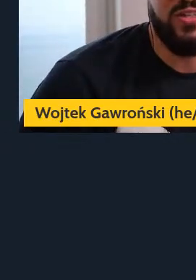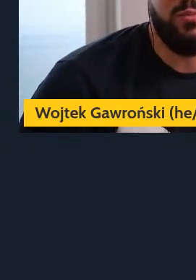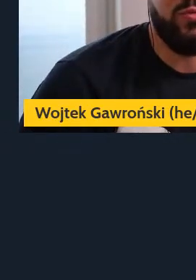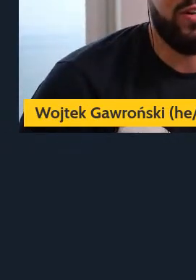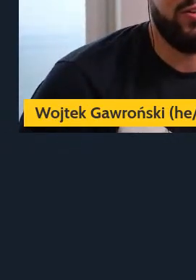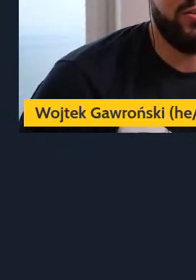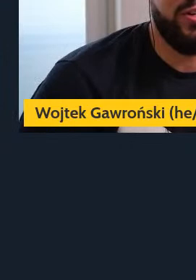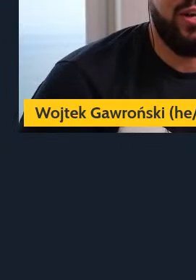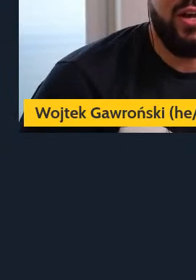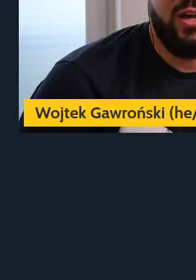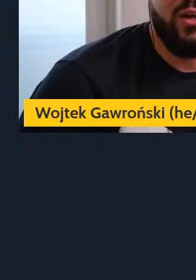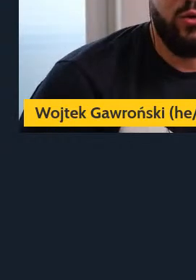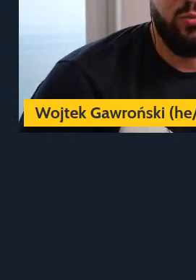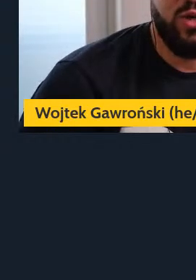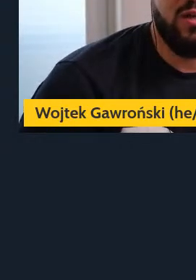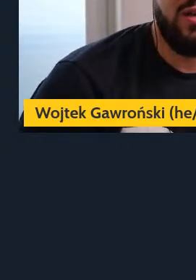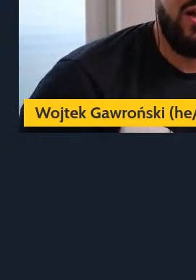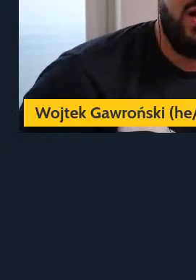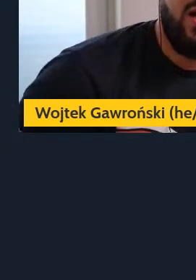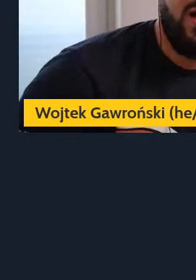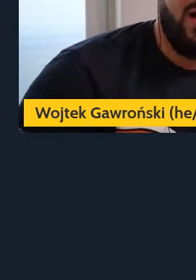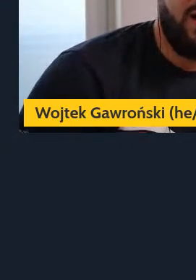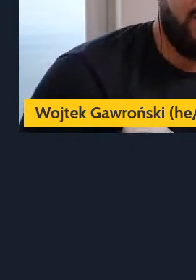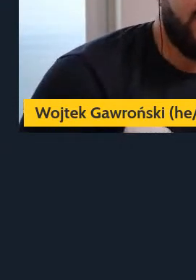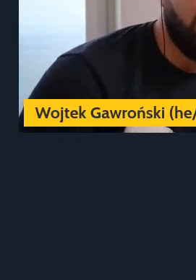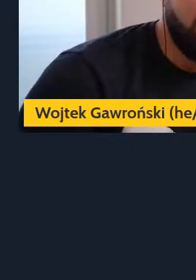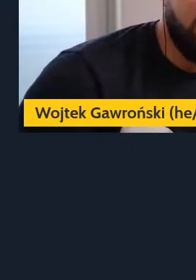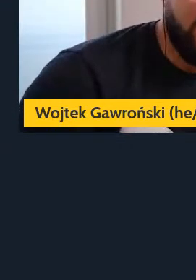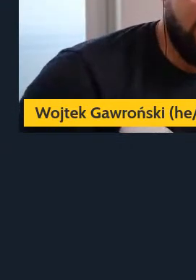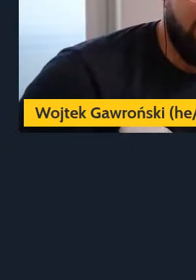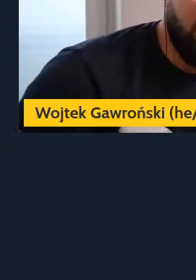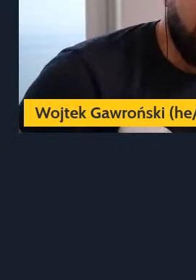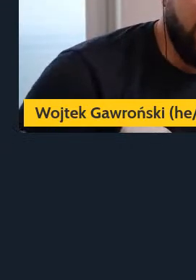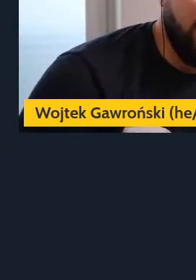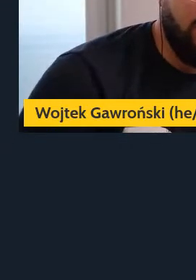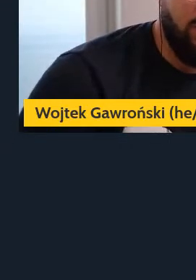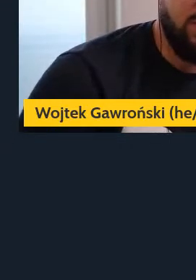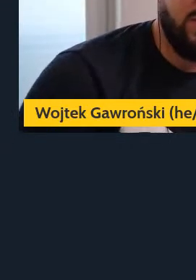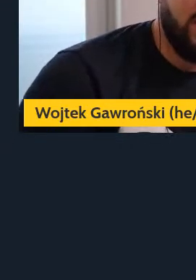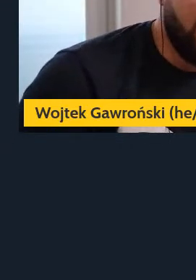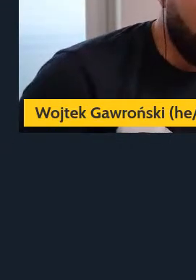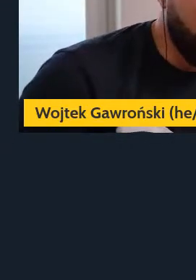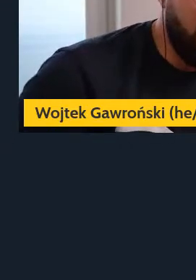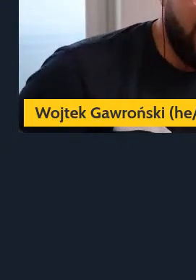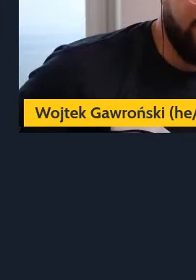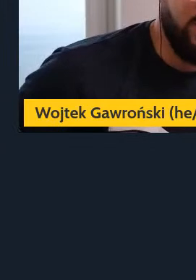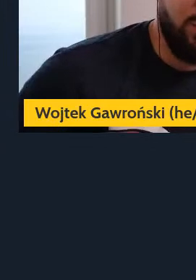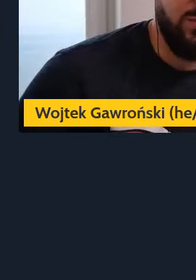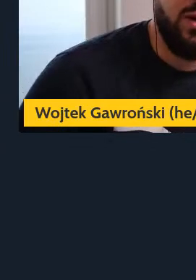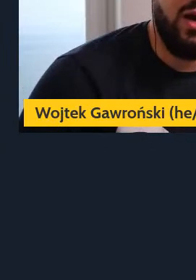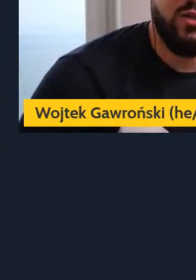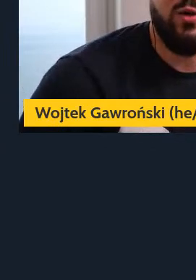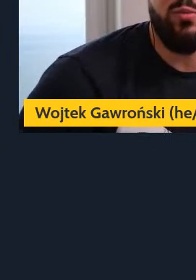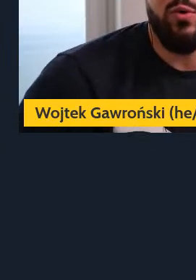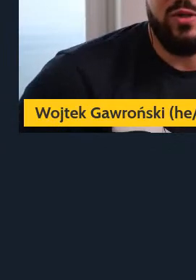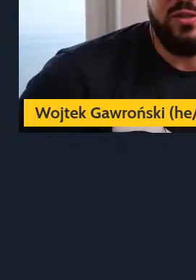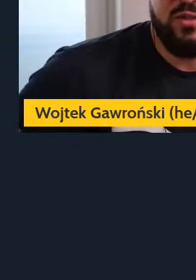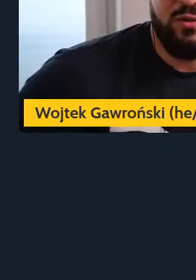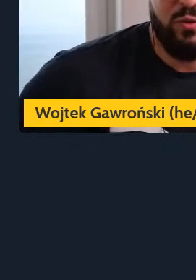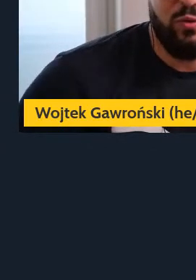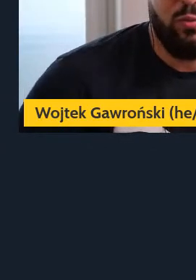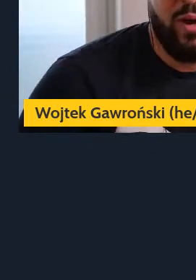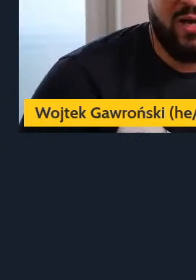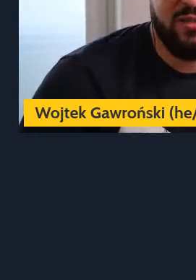should be actually provided on the YouTube chat. And I will try to level up the rules. We have some HashiCorp